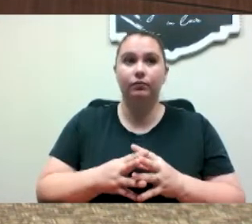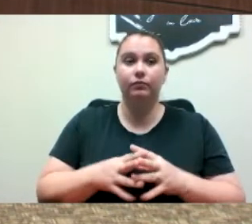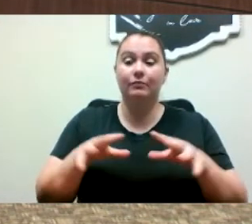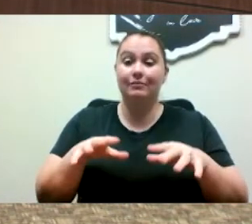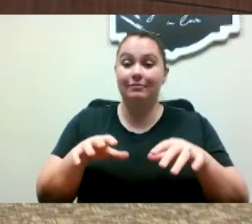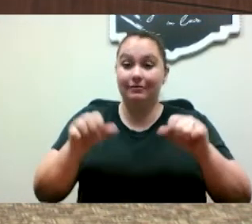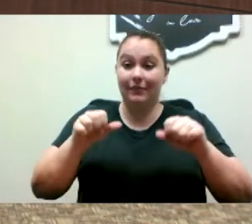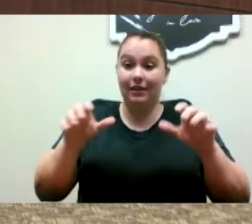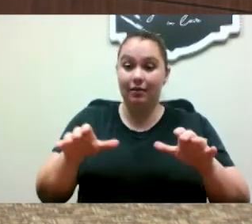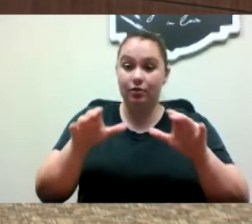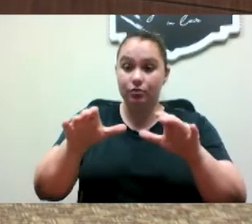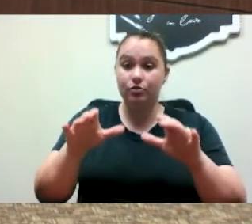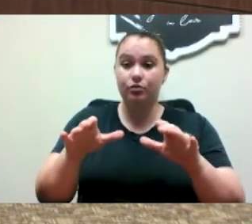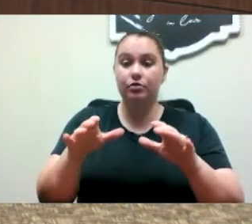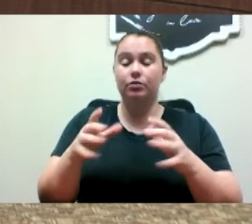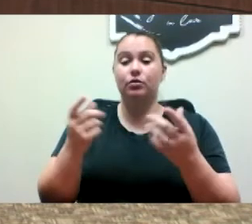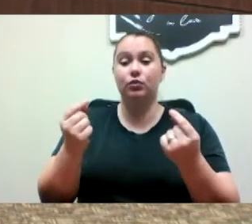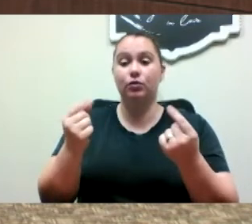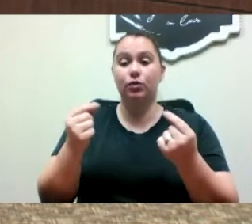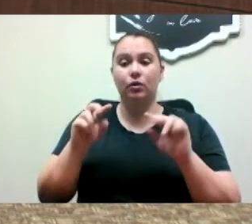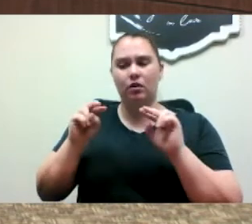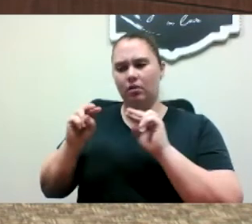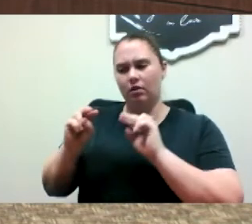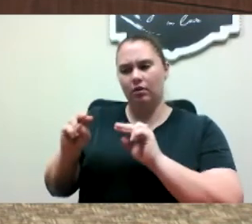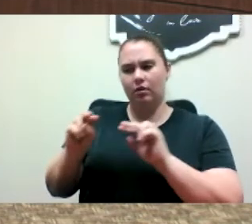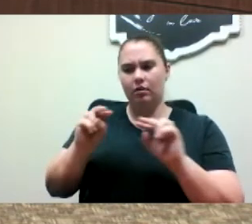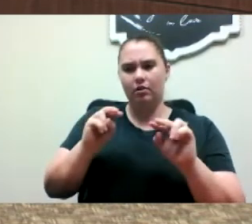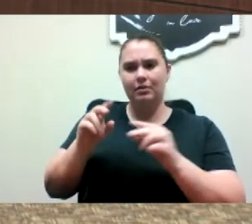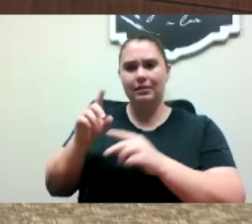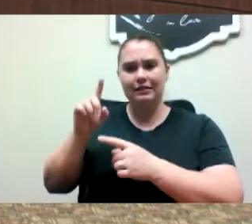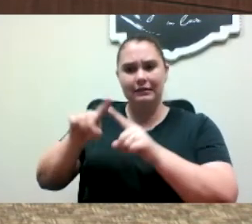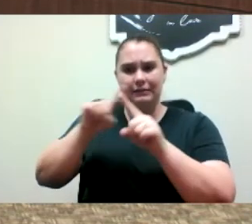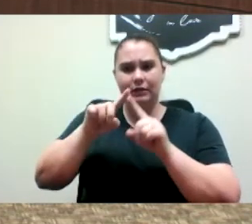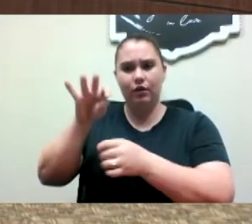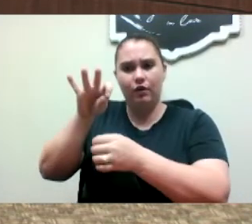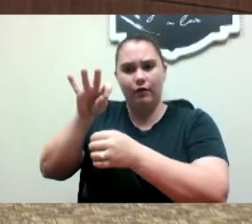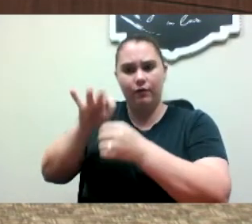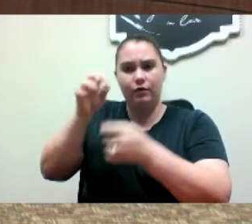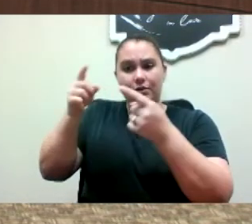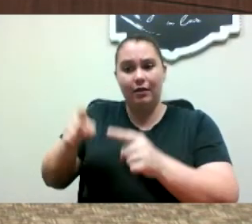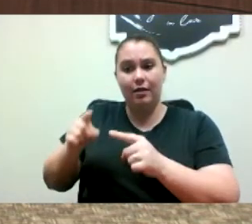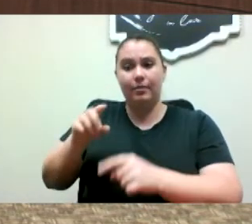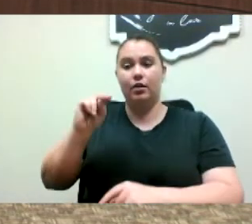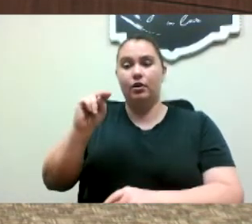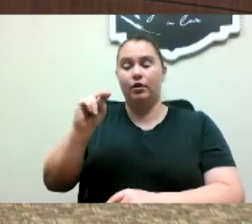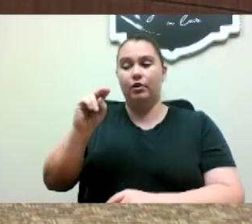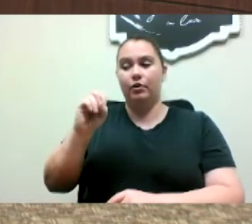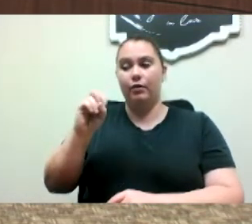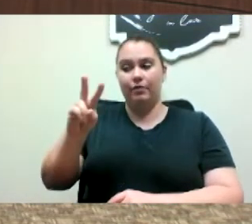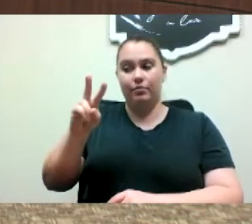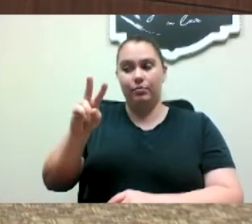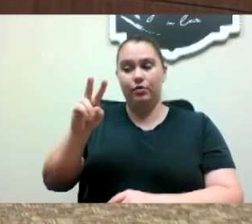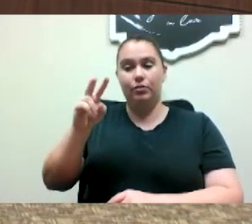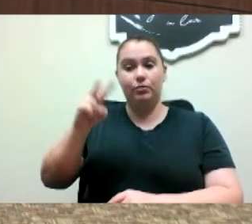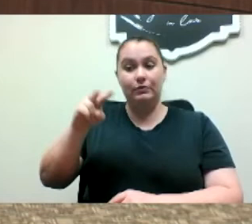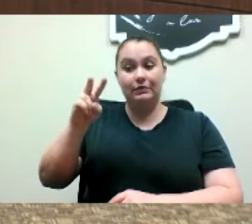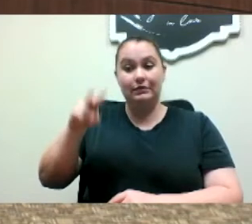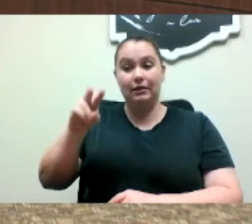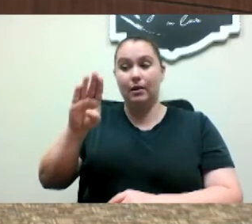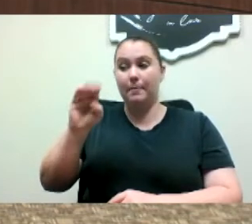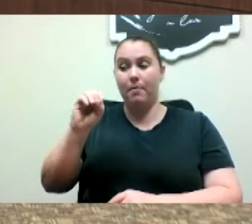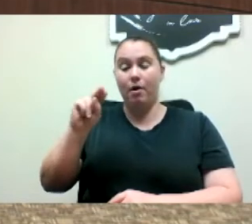action regarding the canvassing of the votes for the November 2nd, 2021 bond election. Mr. DeBeer.